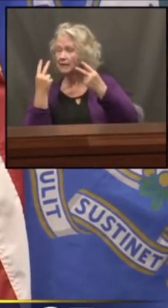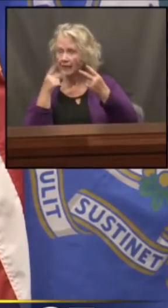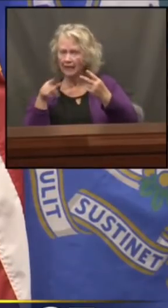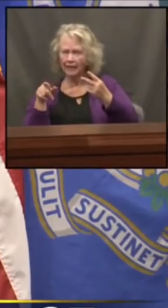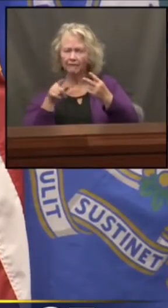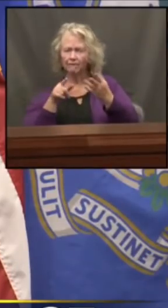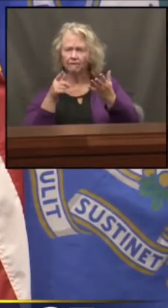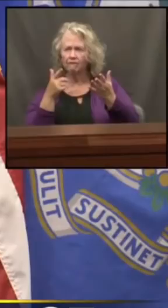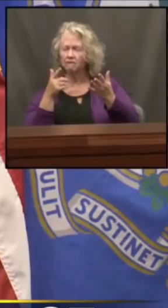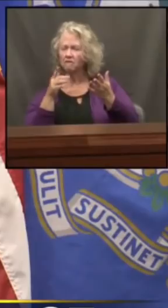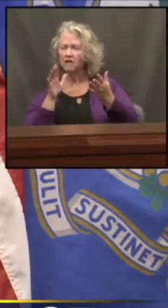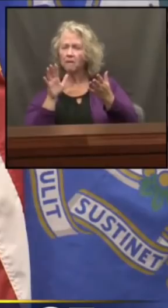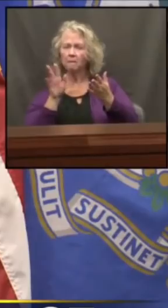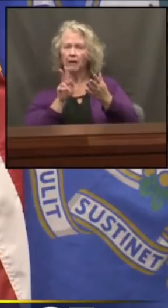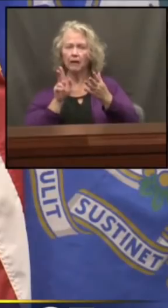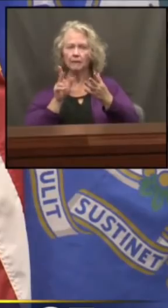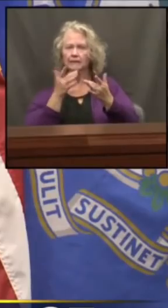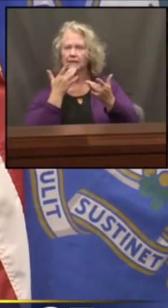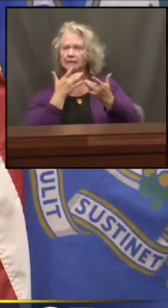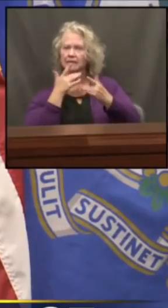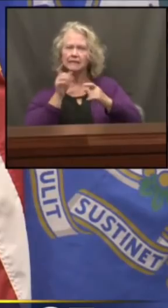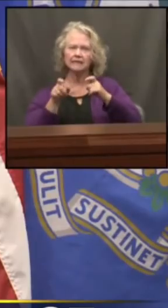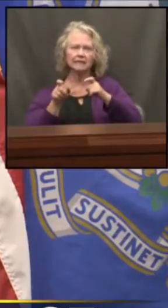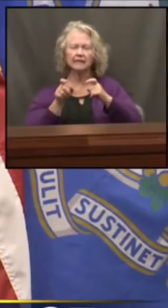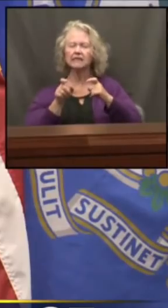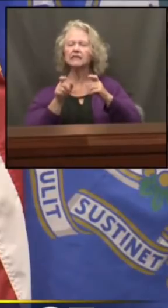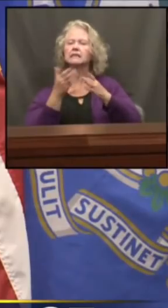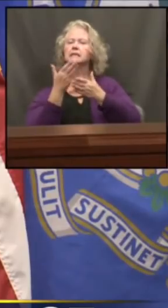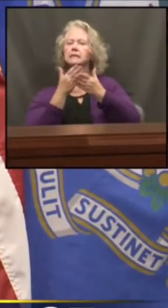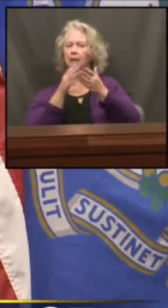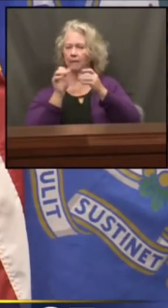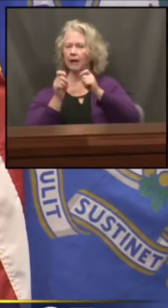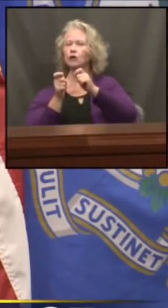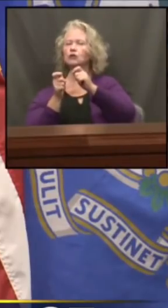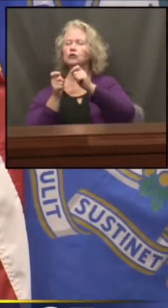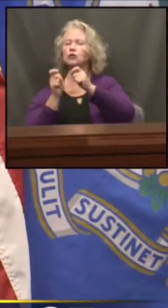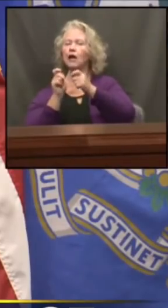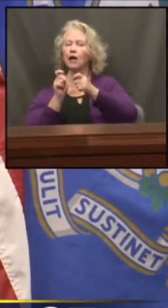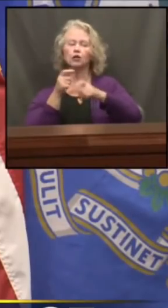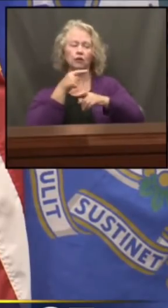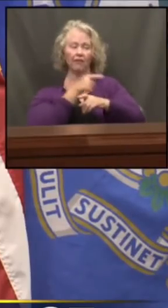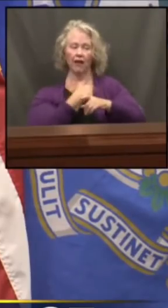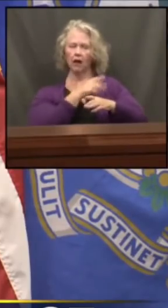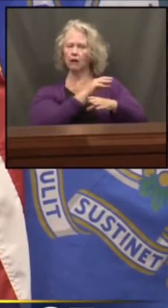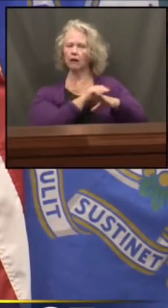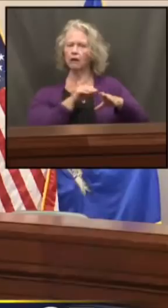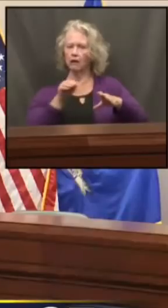needs change over a period of time, and I think having some of that in reserve makes sense. But Paul, do you want to add to that?